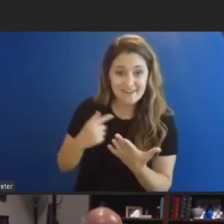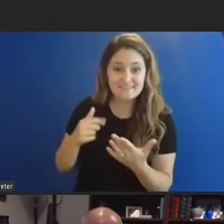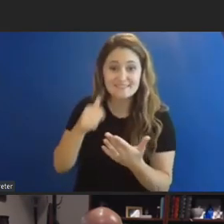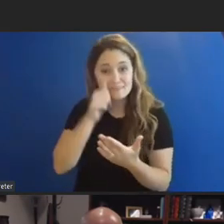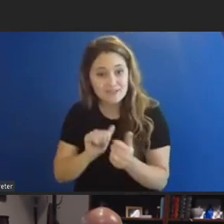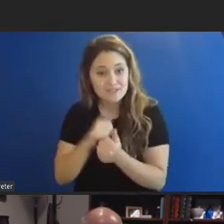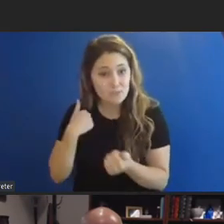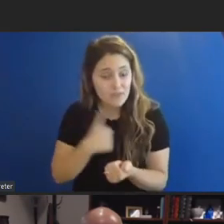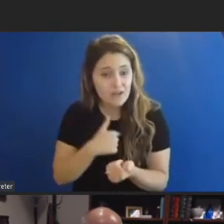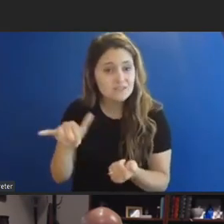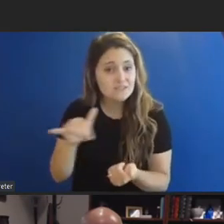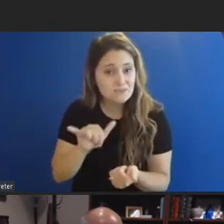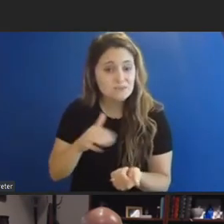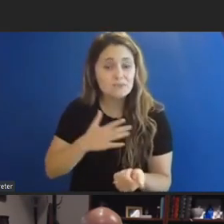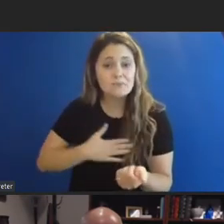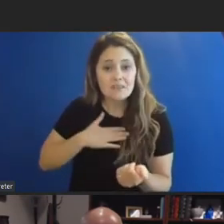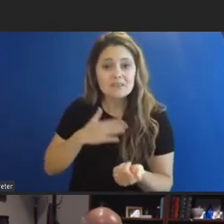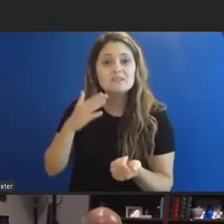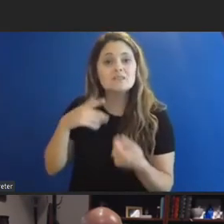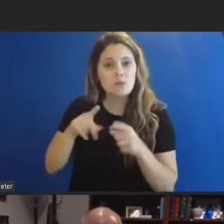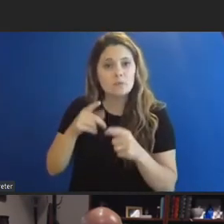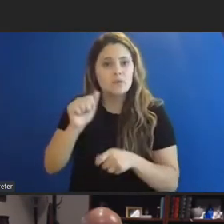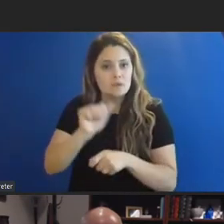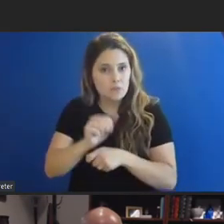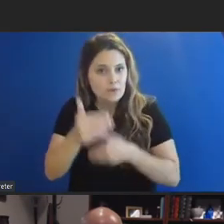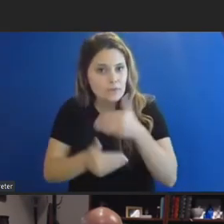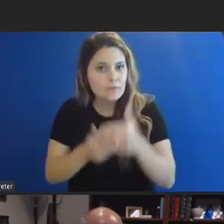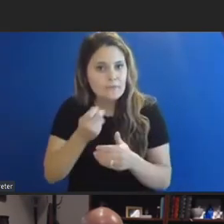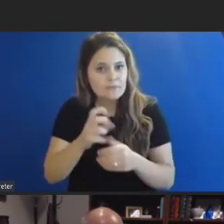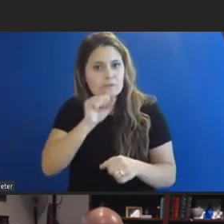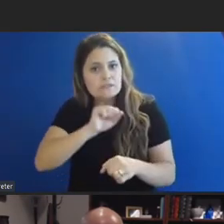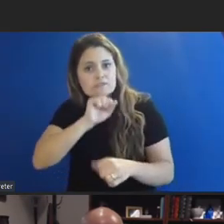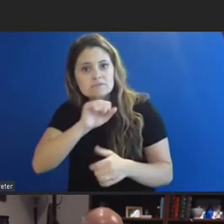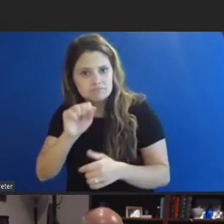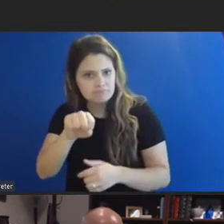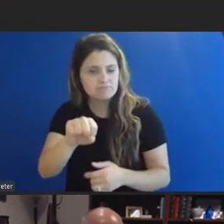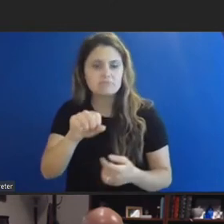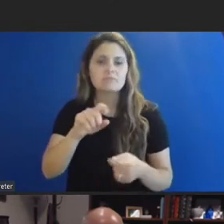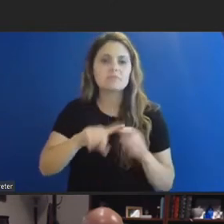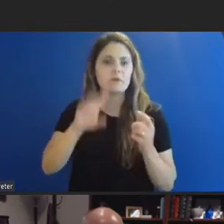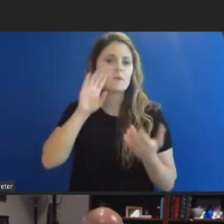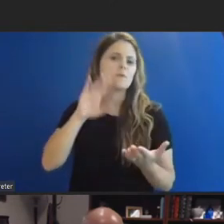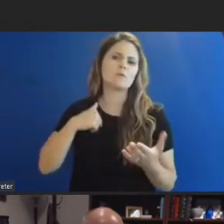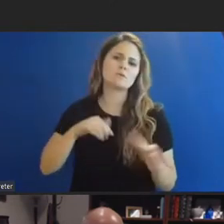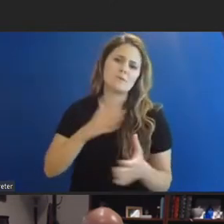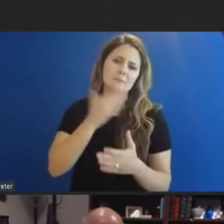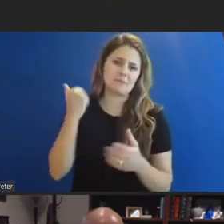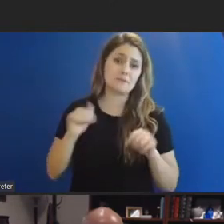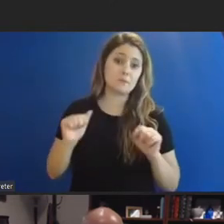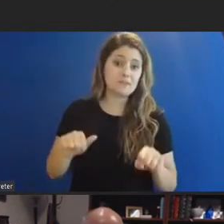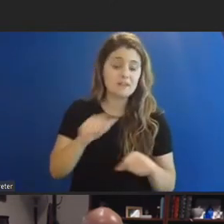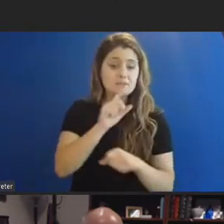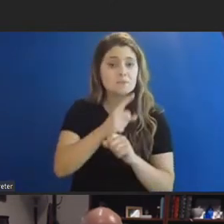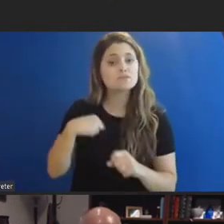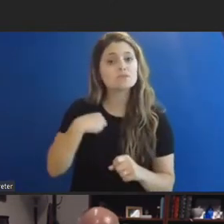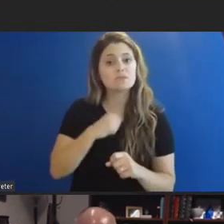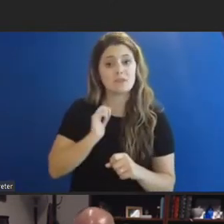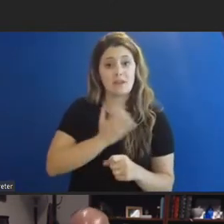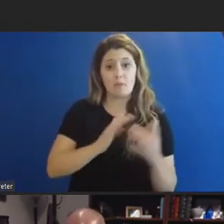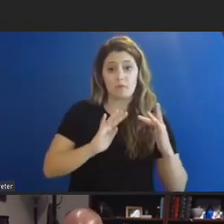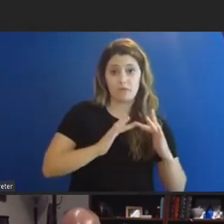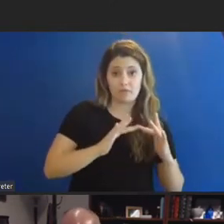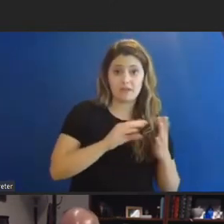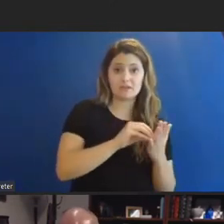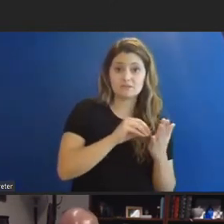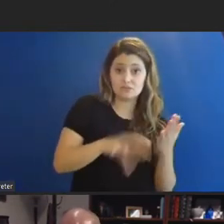we work through a few kinks, but know that we are doing the very best we can to make sure that our virtual students